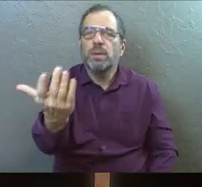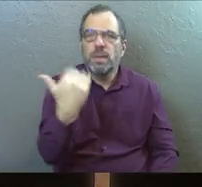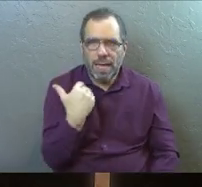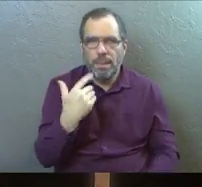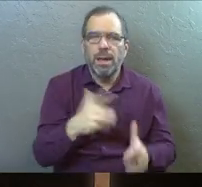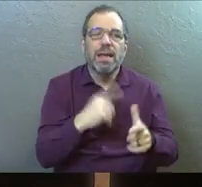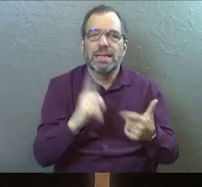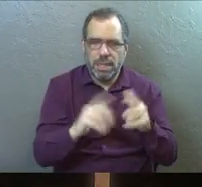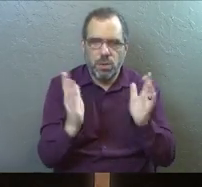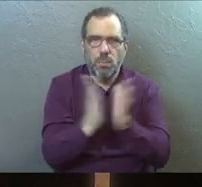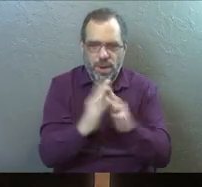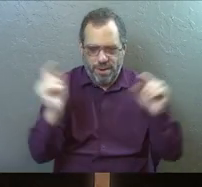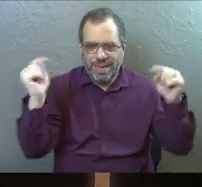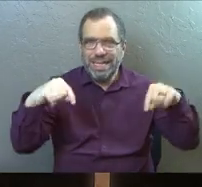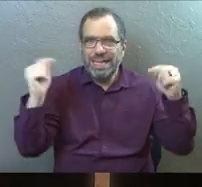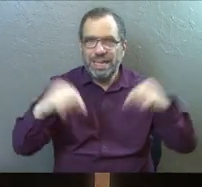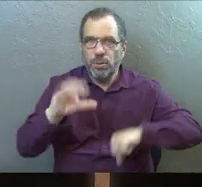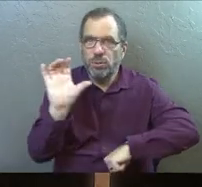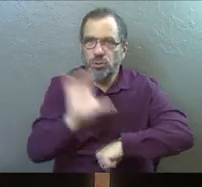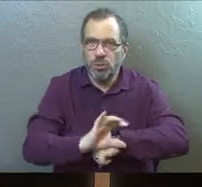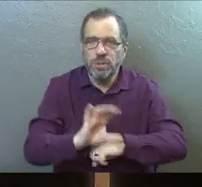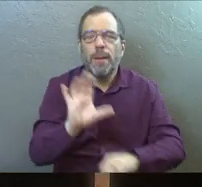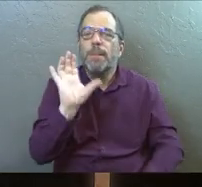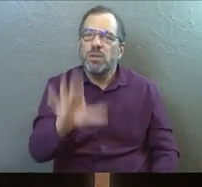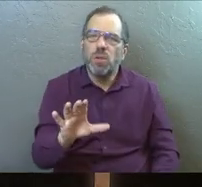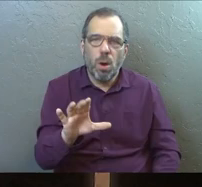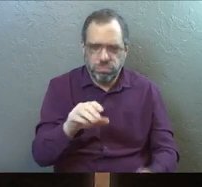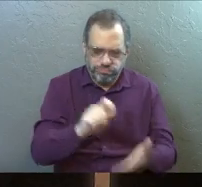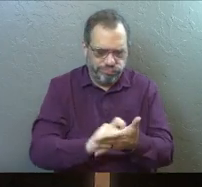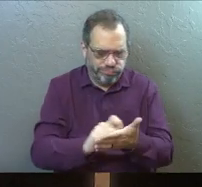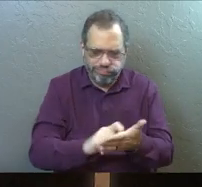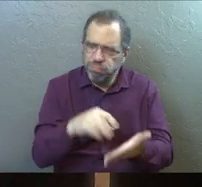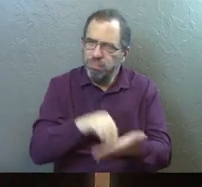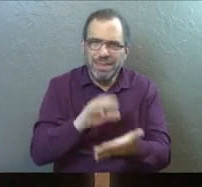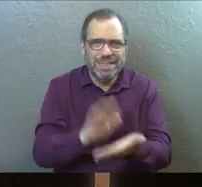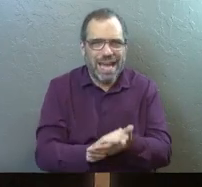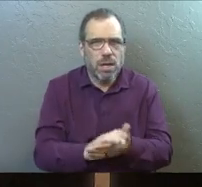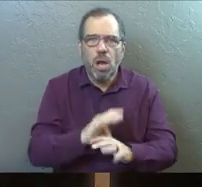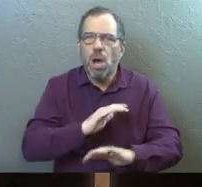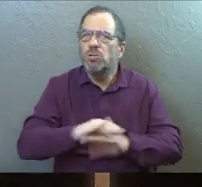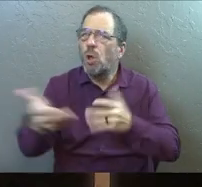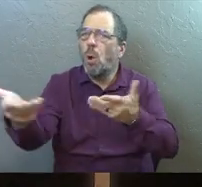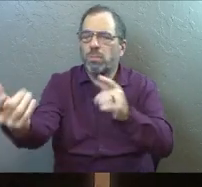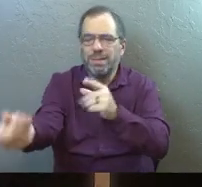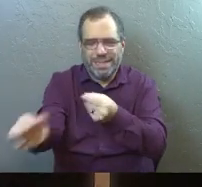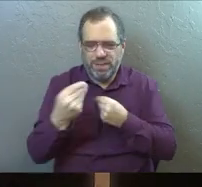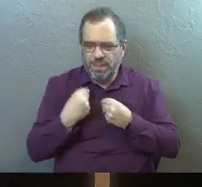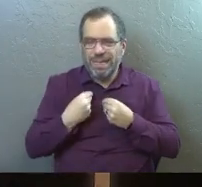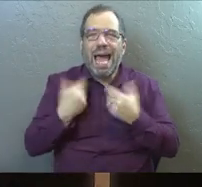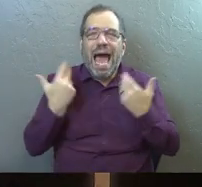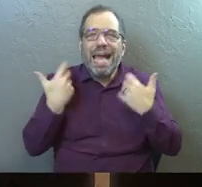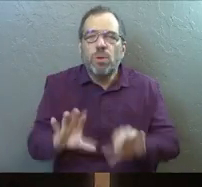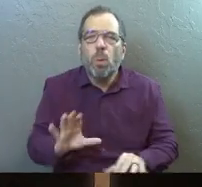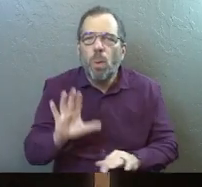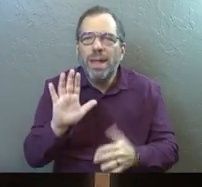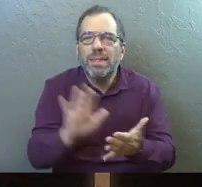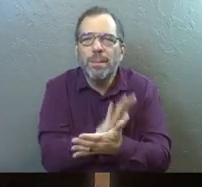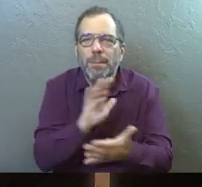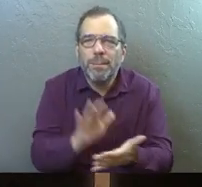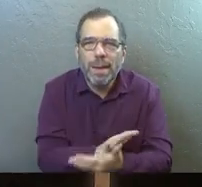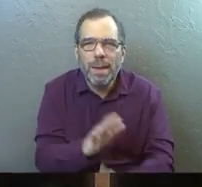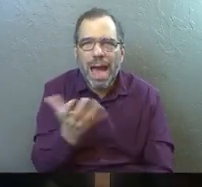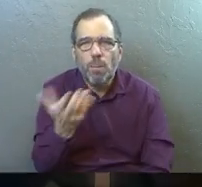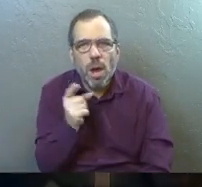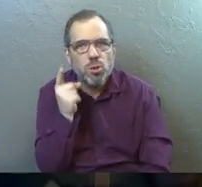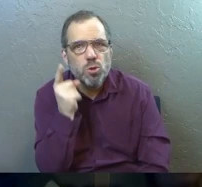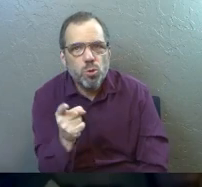come and you're going to do your prayer time here. So just write all that stuff down. Do not bring that back to me. I don't want it. I just